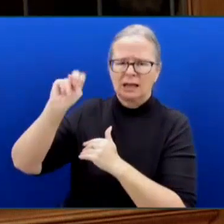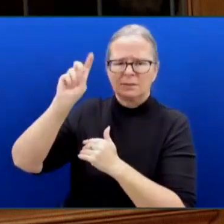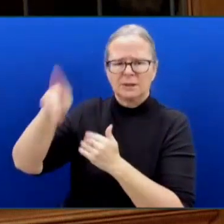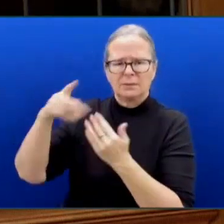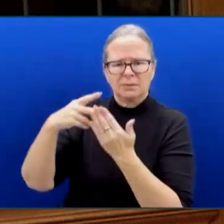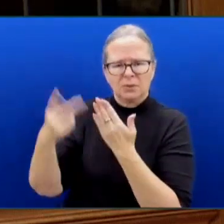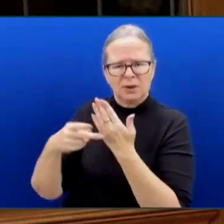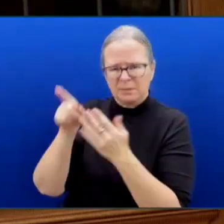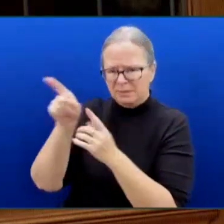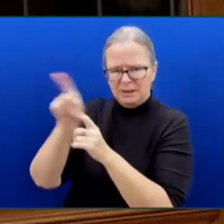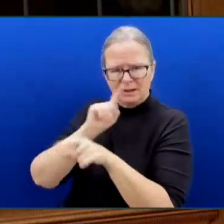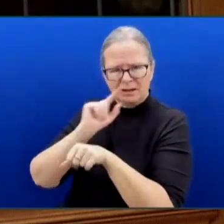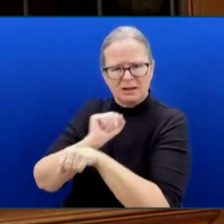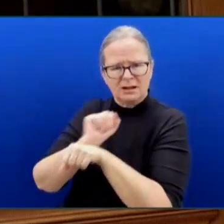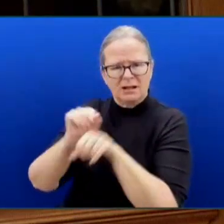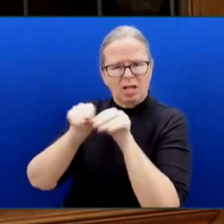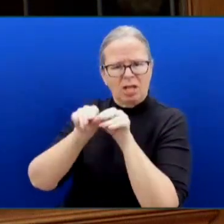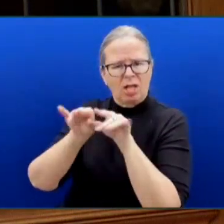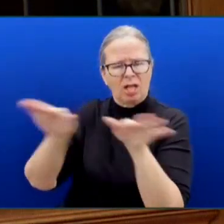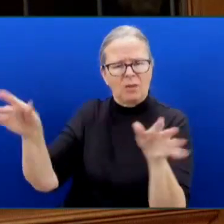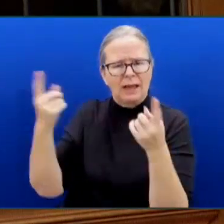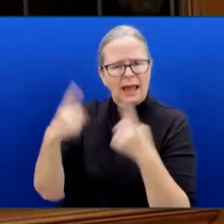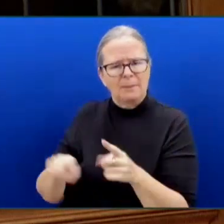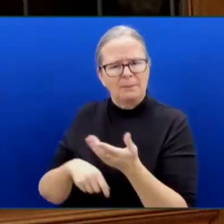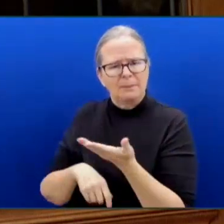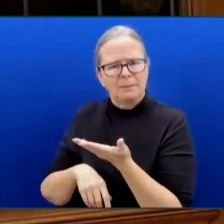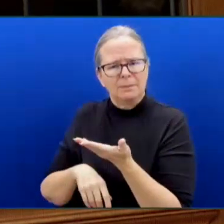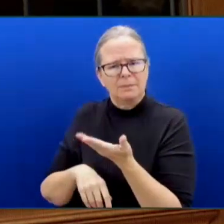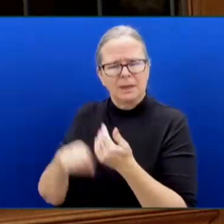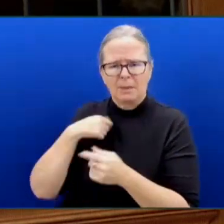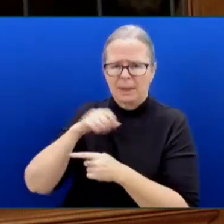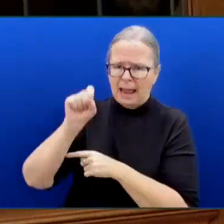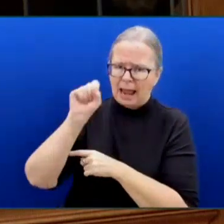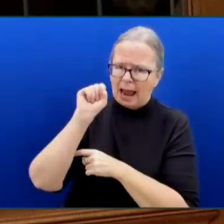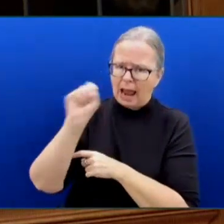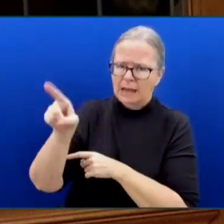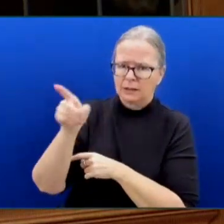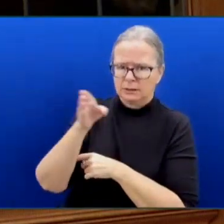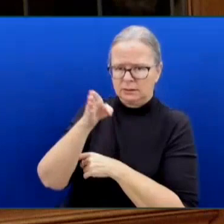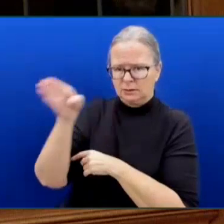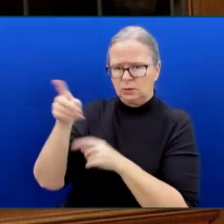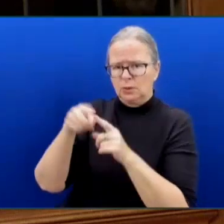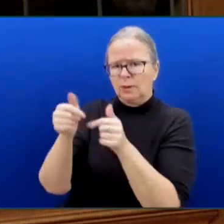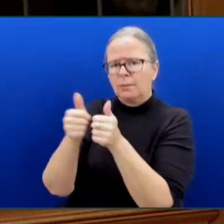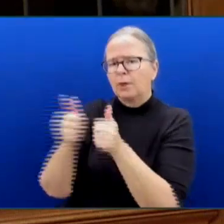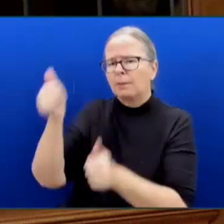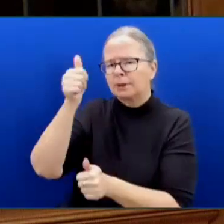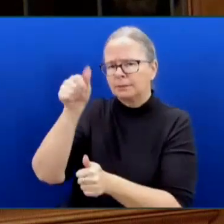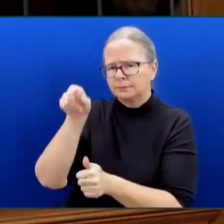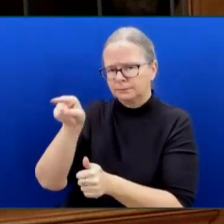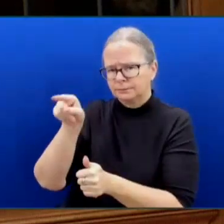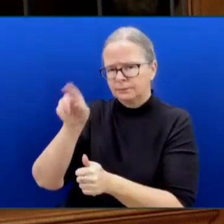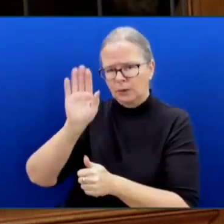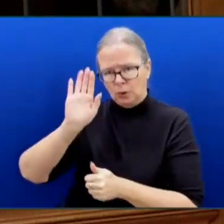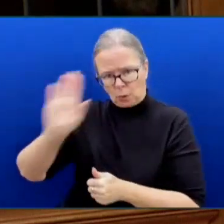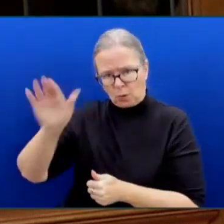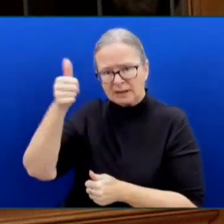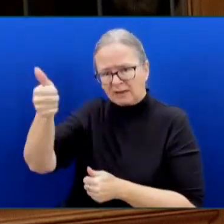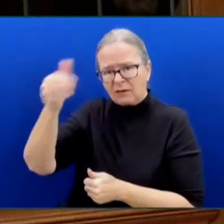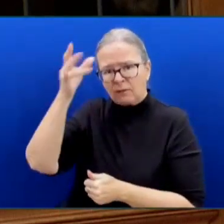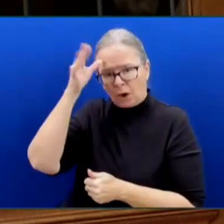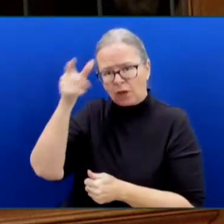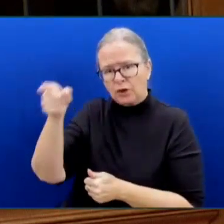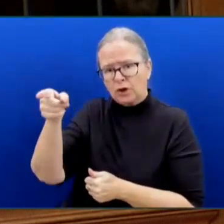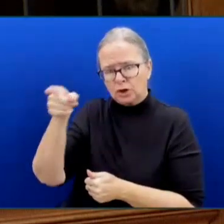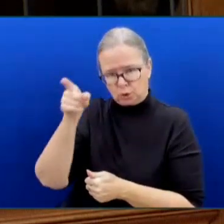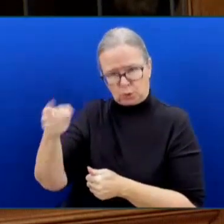Speaker, to the Premier, my question, as a father, what age does he think is appropriate for children to encounter these drugs